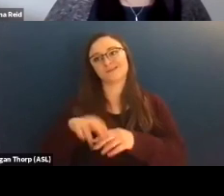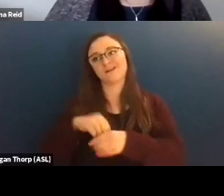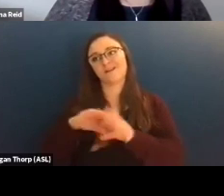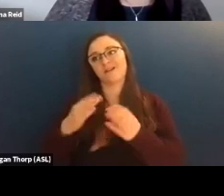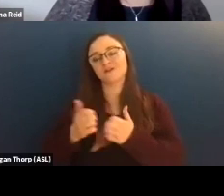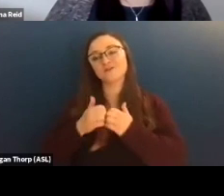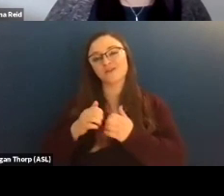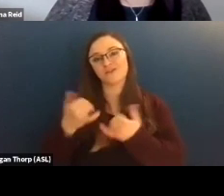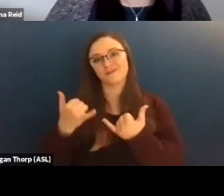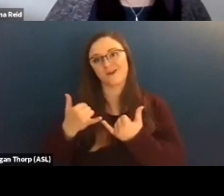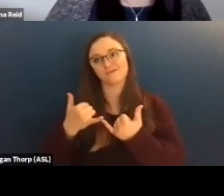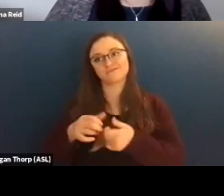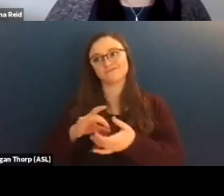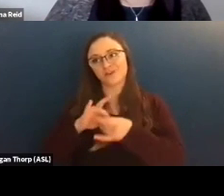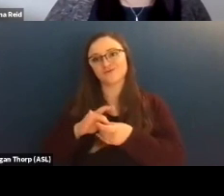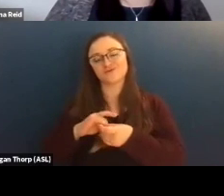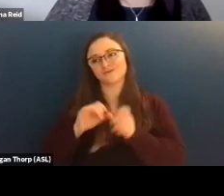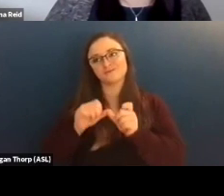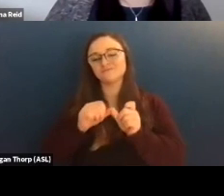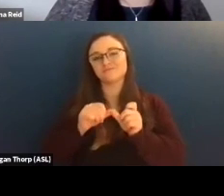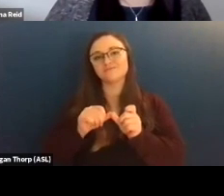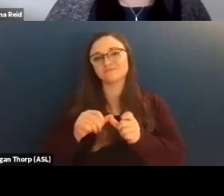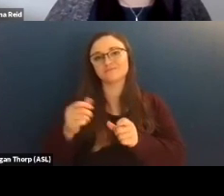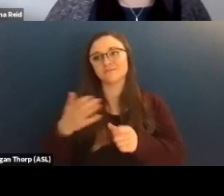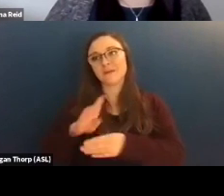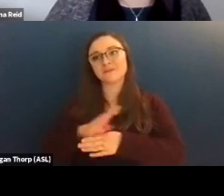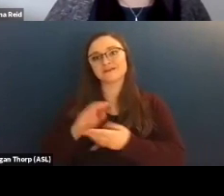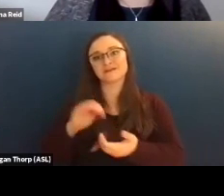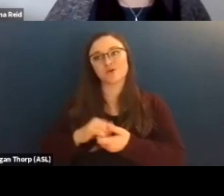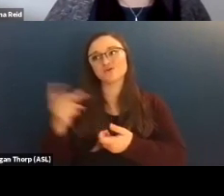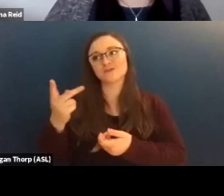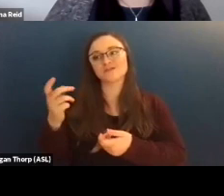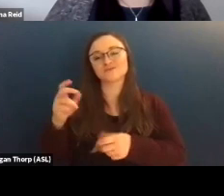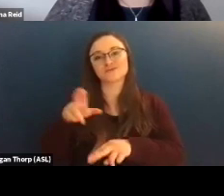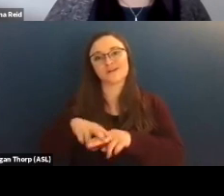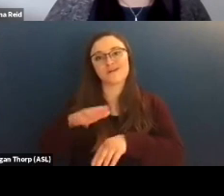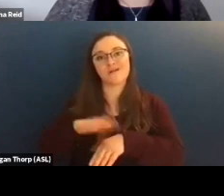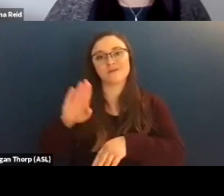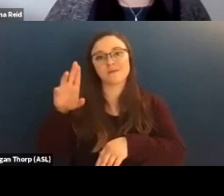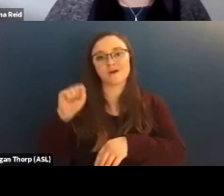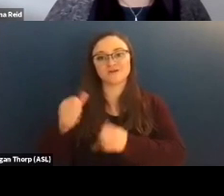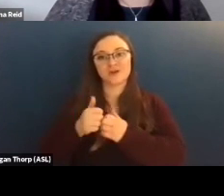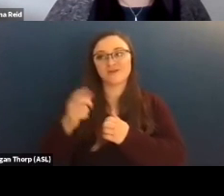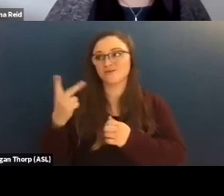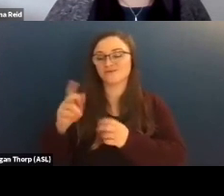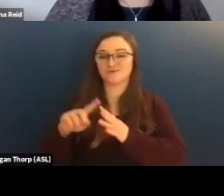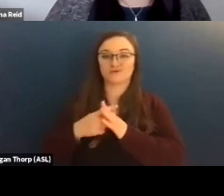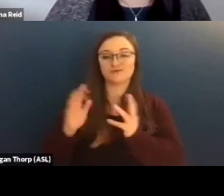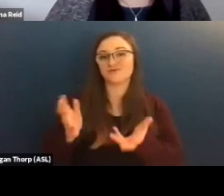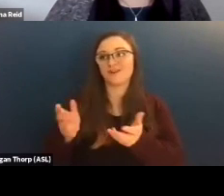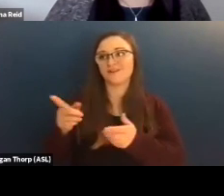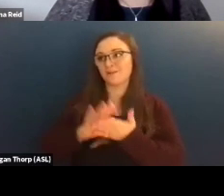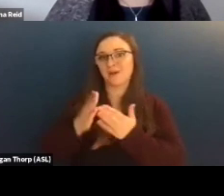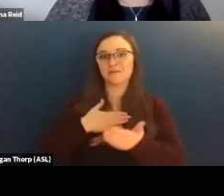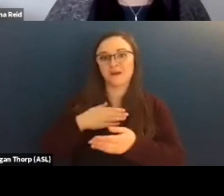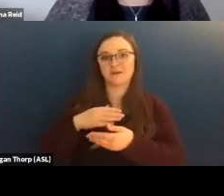talking, and my business partner and all this, that we would just sit on a bus on a tour and we just started talking. That became my business partner, my